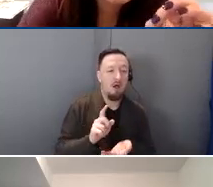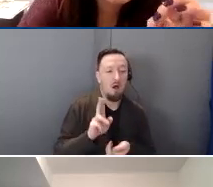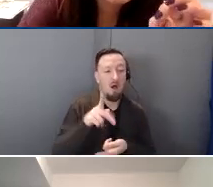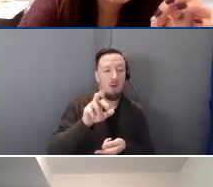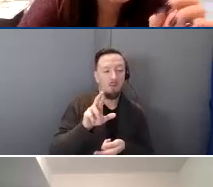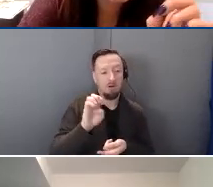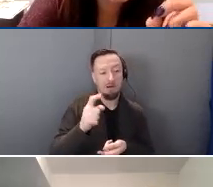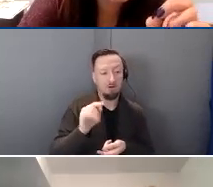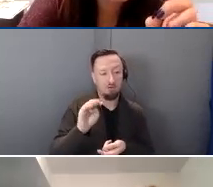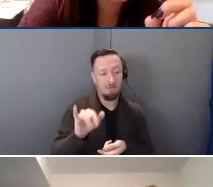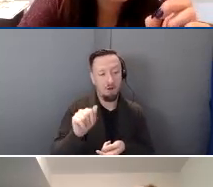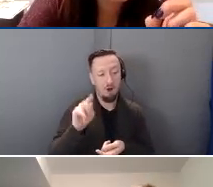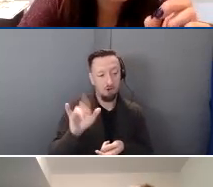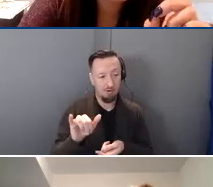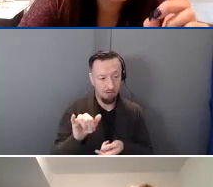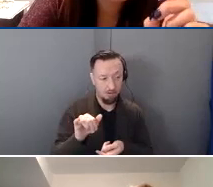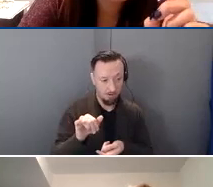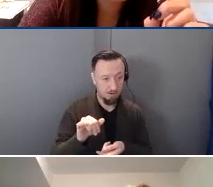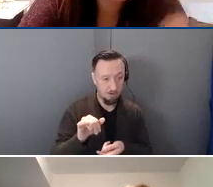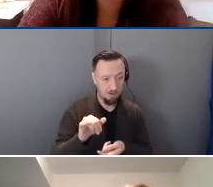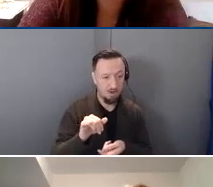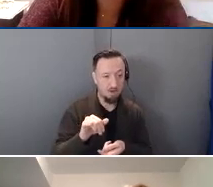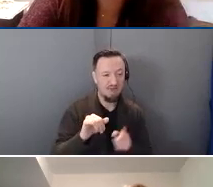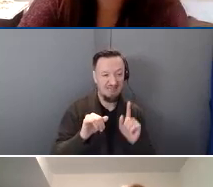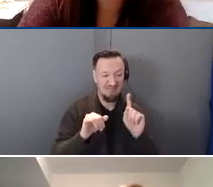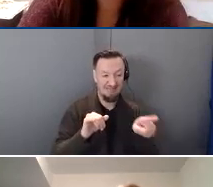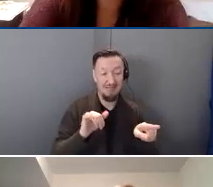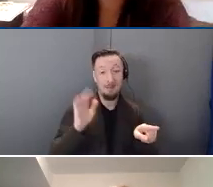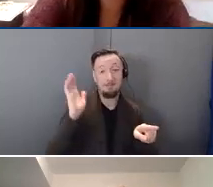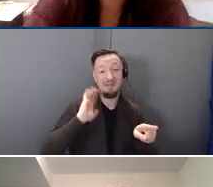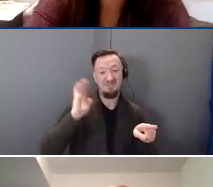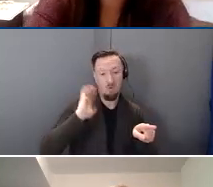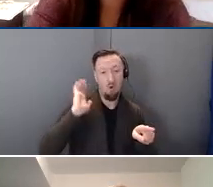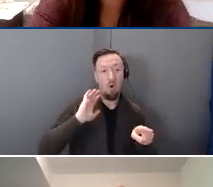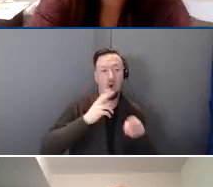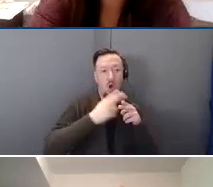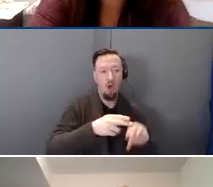one segment for coronary bypass. So this code actually used to be an add-on code.